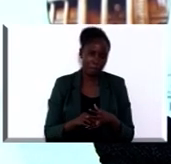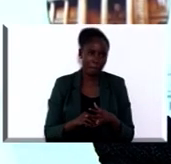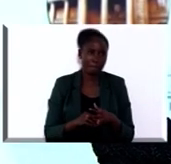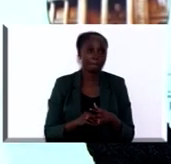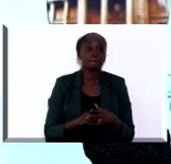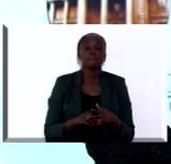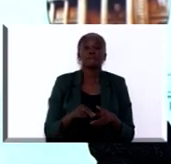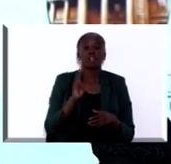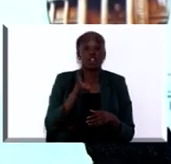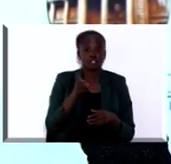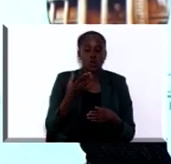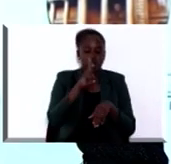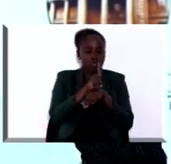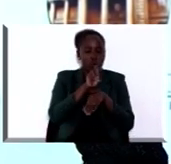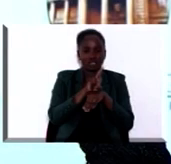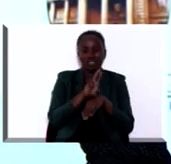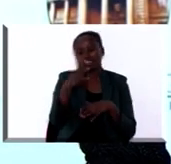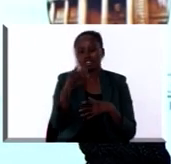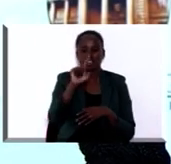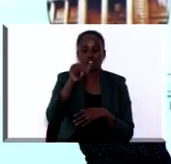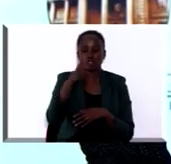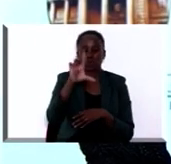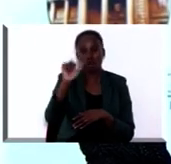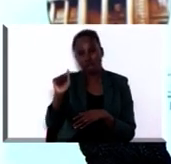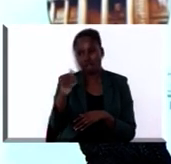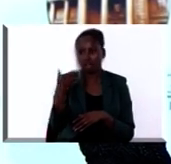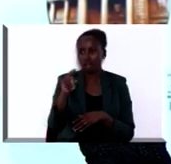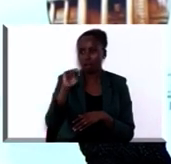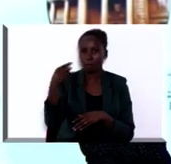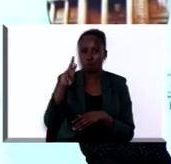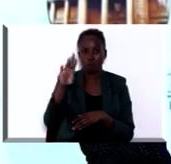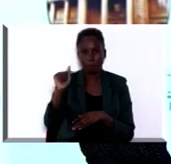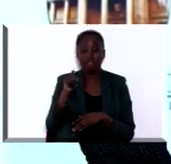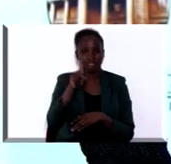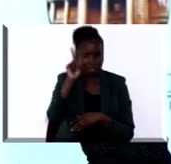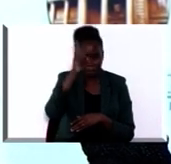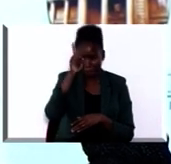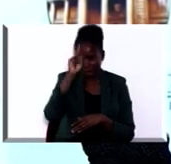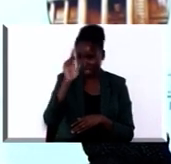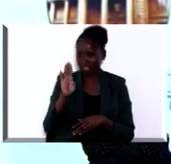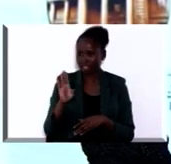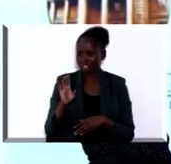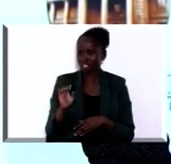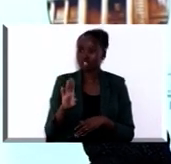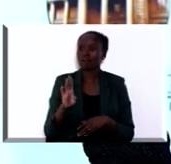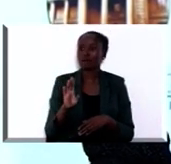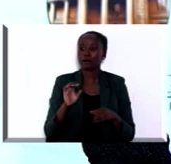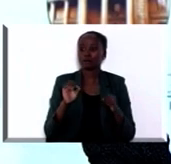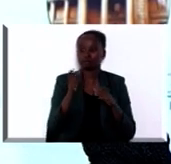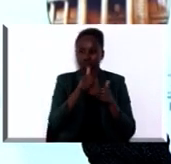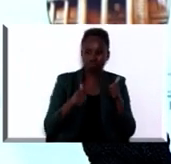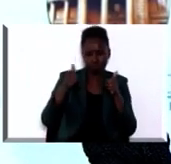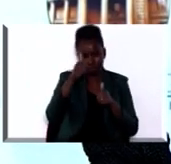As well as Dr. Tula Ngobo, the first female black surgeon in South Africa. And